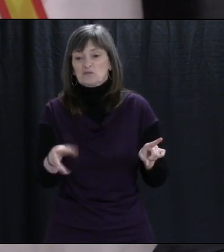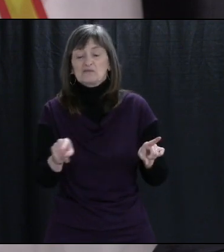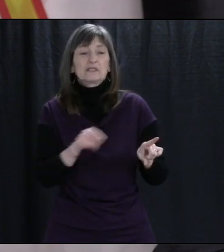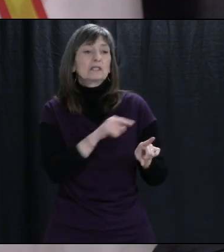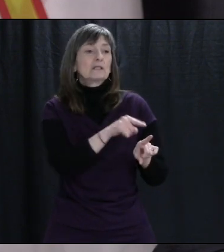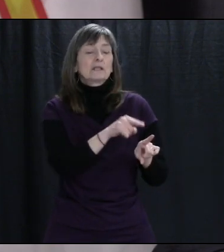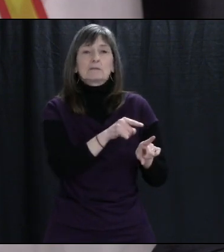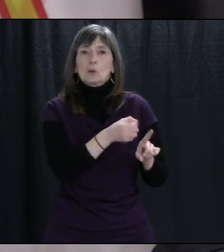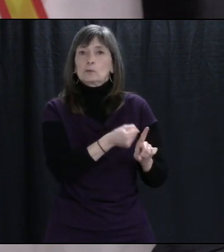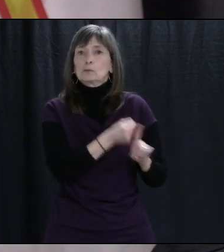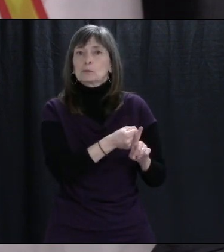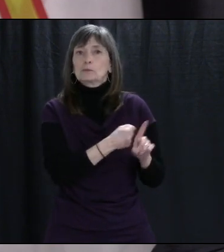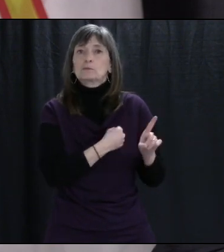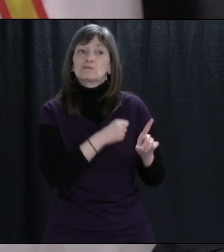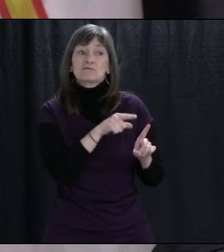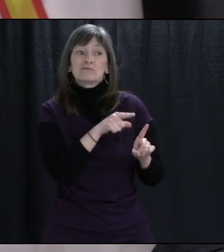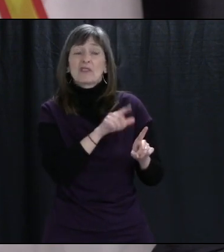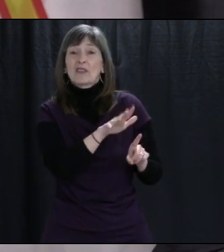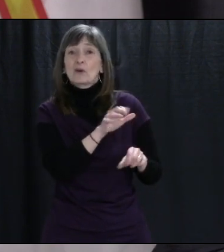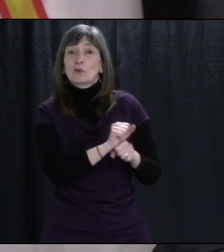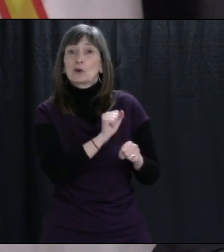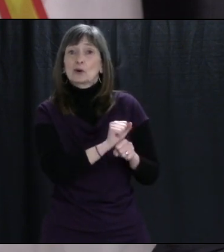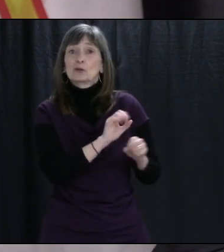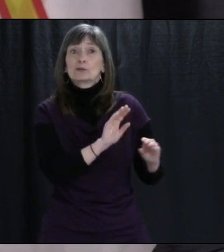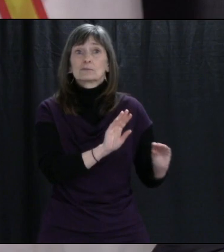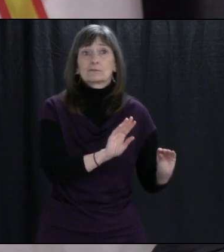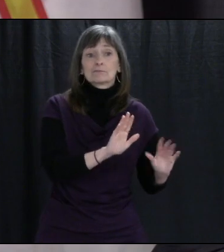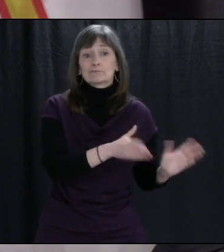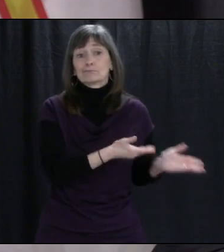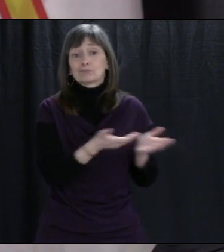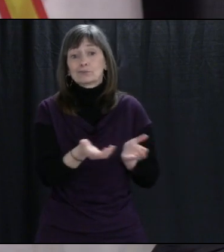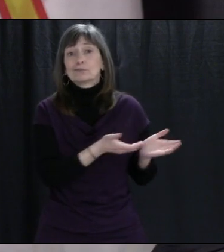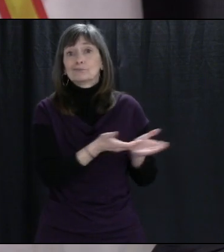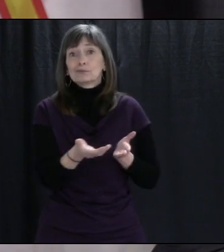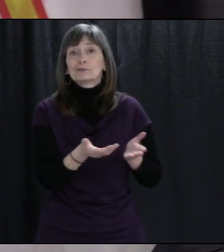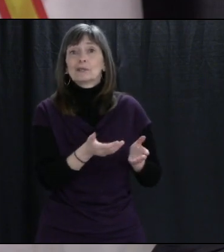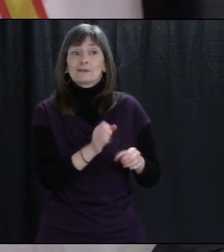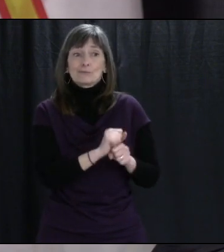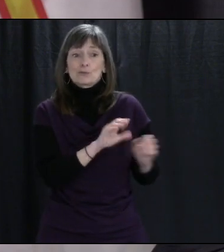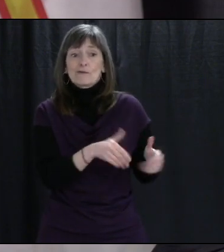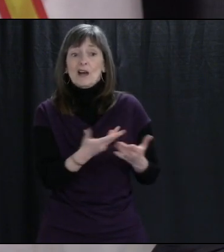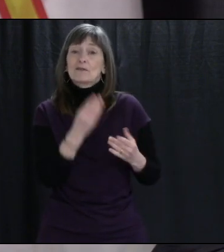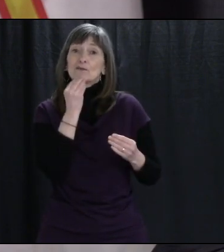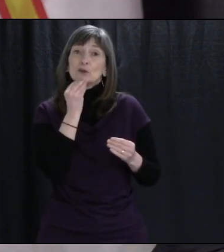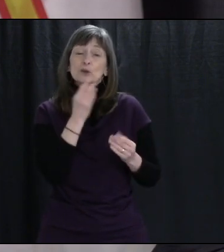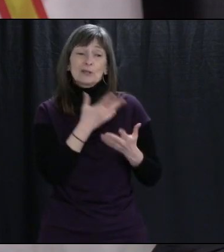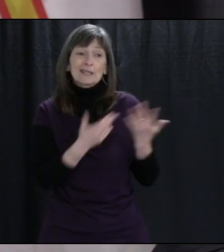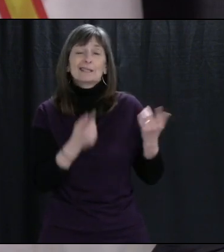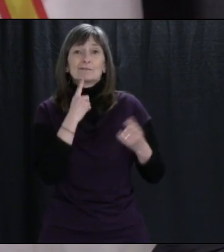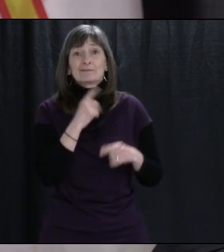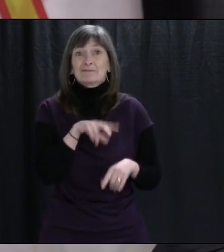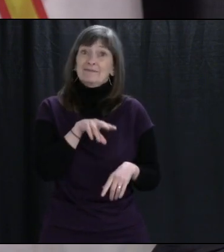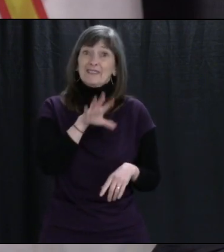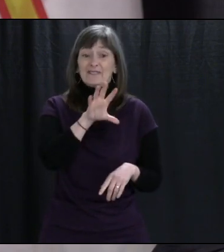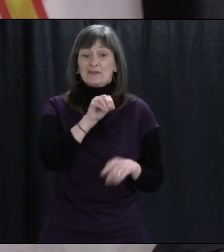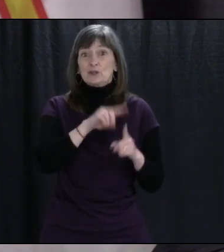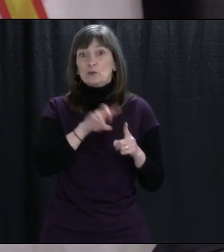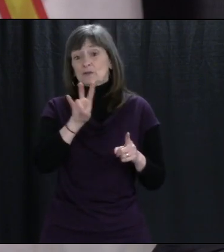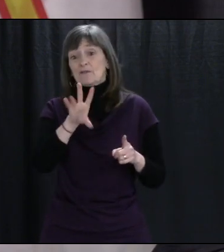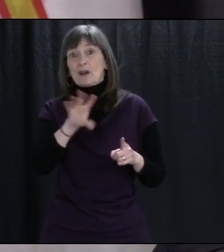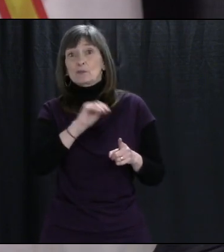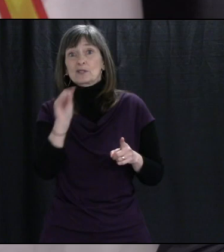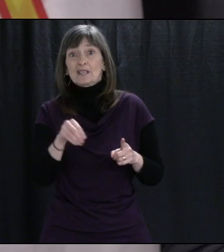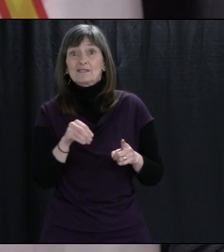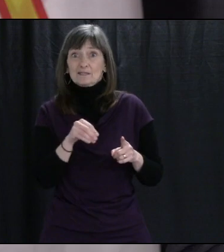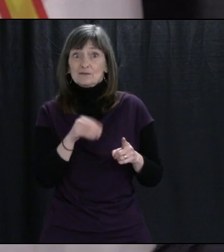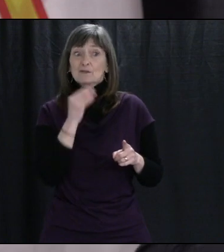They provide anywhere from 50 to 75% of the goods, we're told, at least by OceanX, of products that come into Newfoundland and Labrador. And